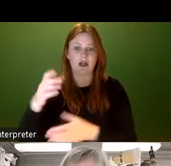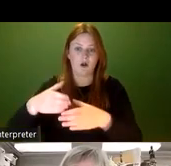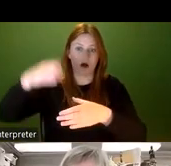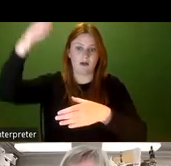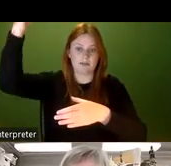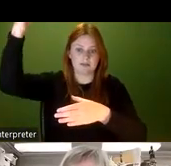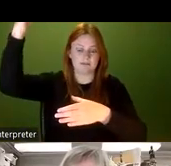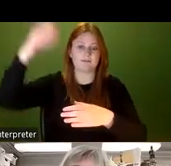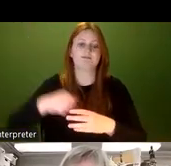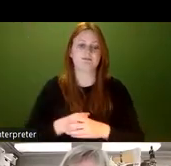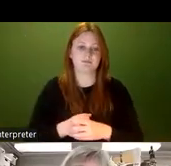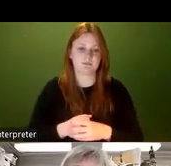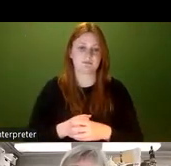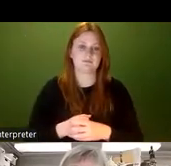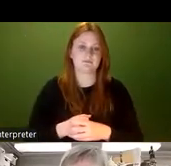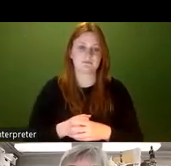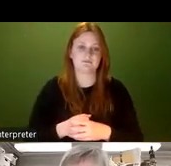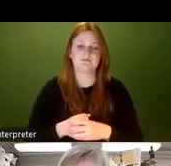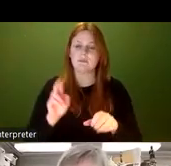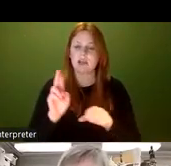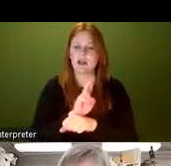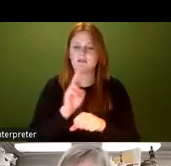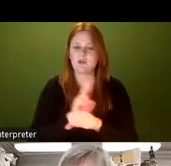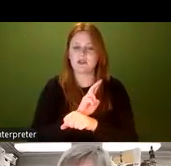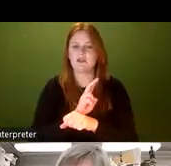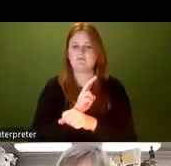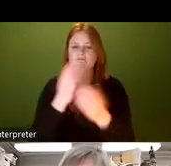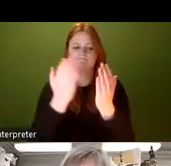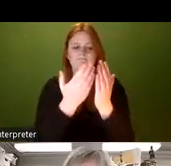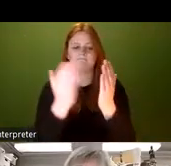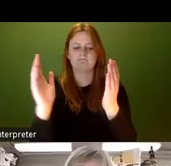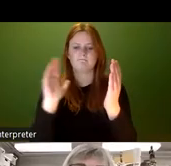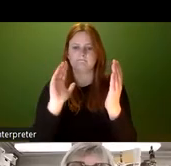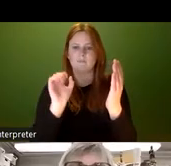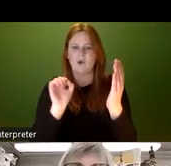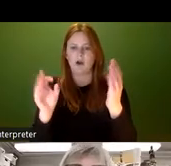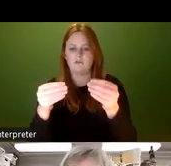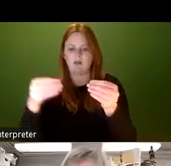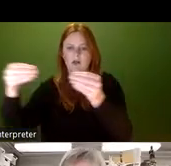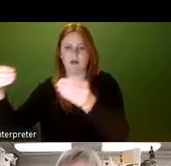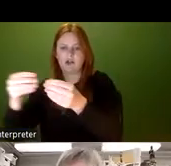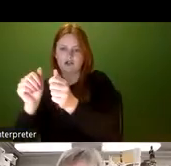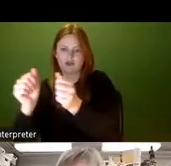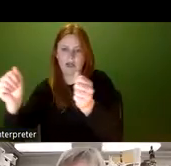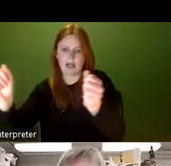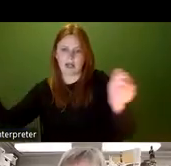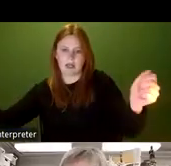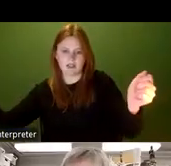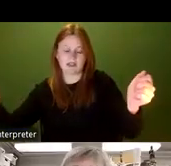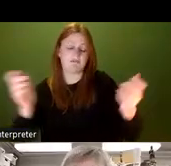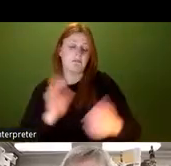of taking the surface off of that and stretching it out. And it's, for